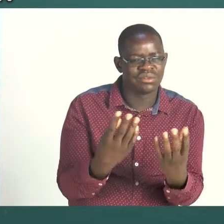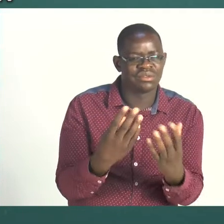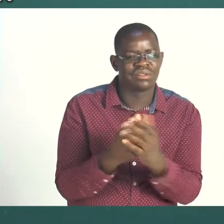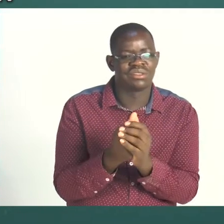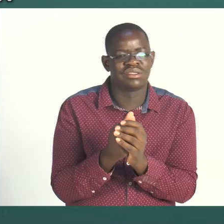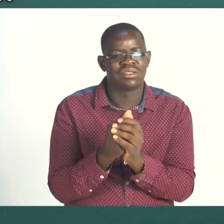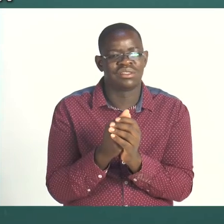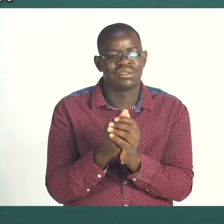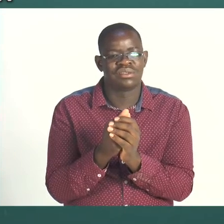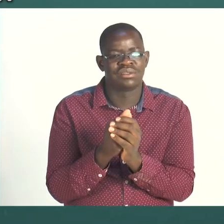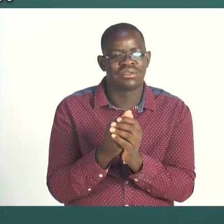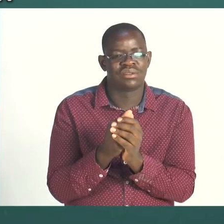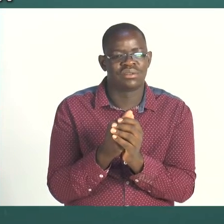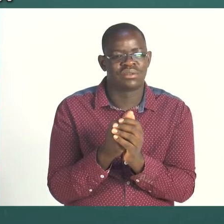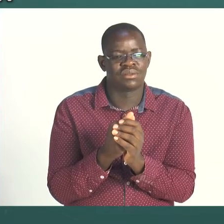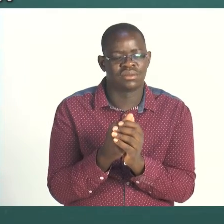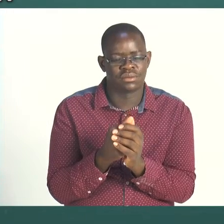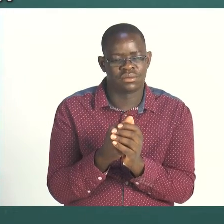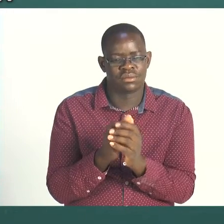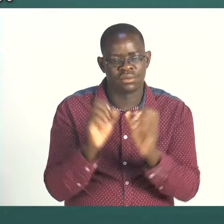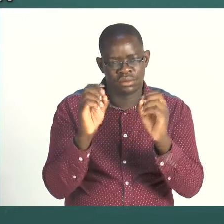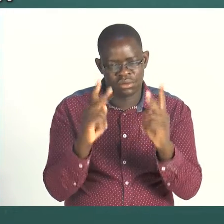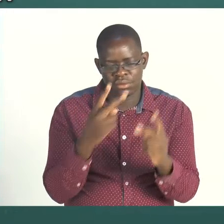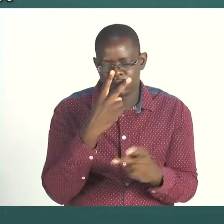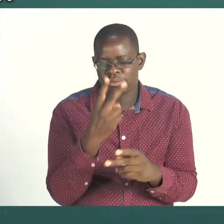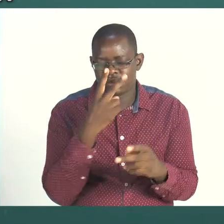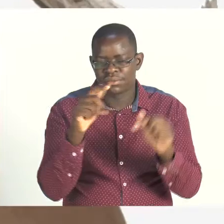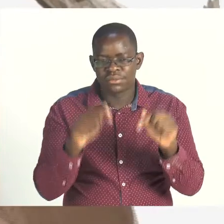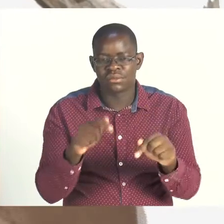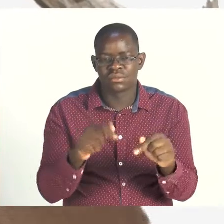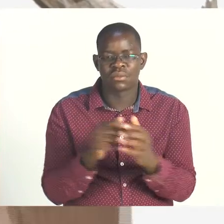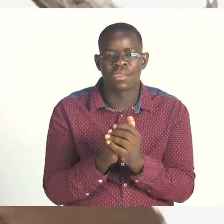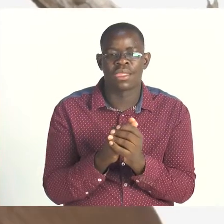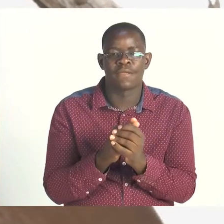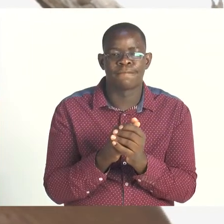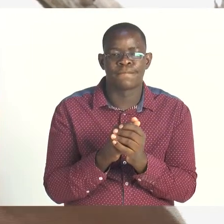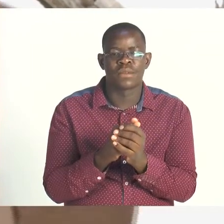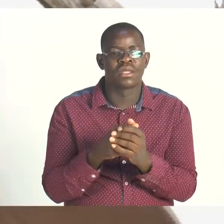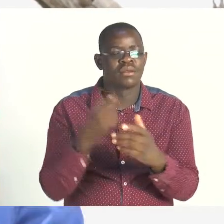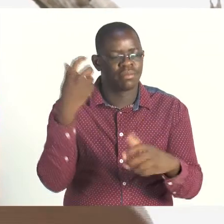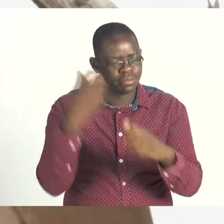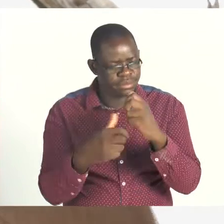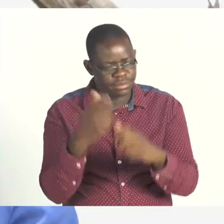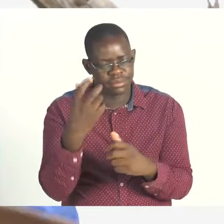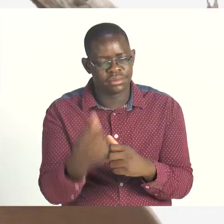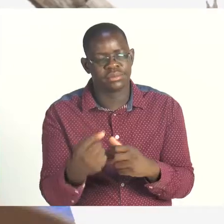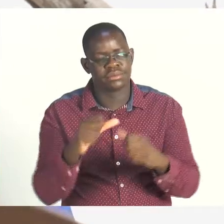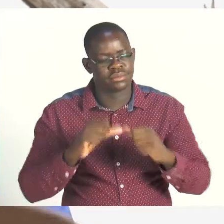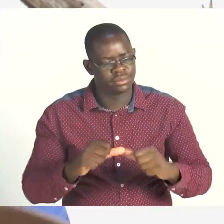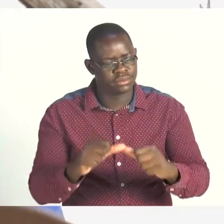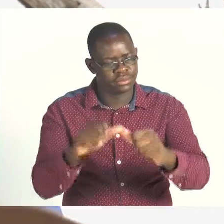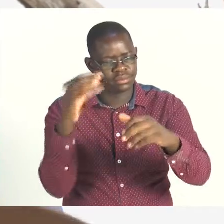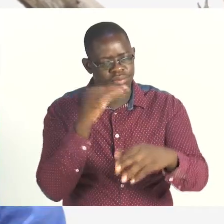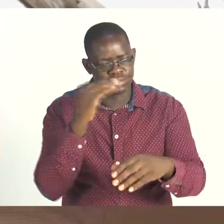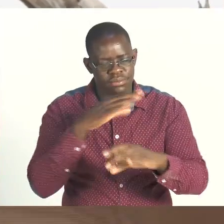its productivity. Oh, shoot. I see that now, that the environment really does suffer from this constant grazing of